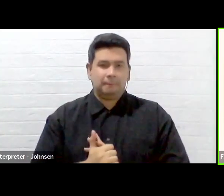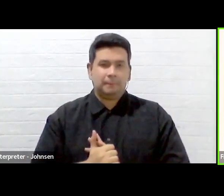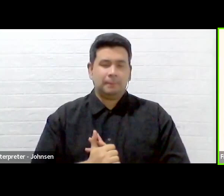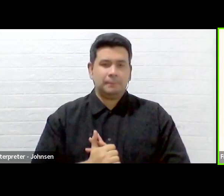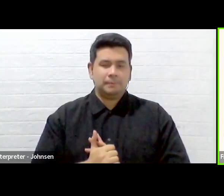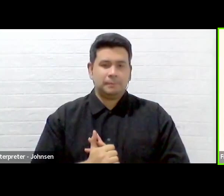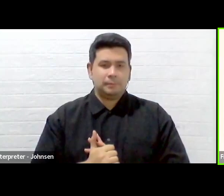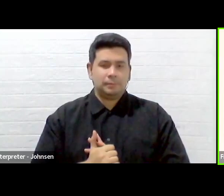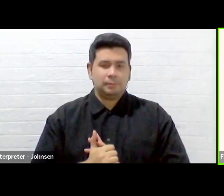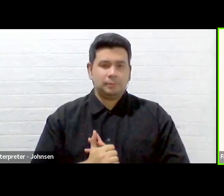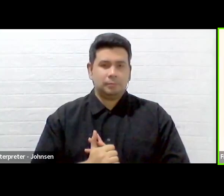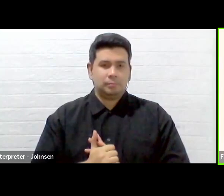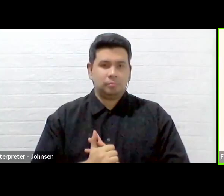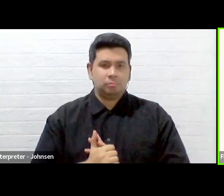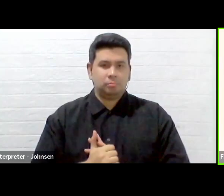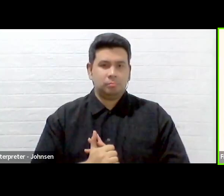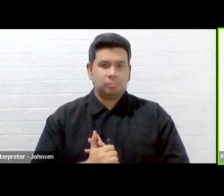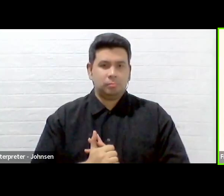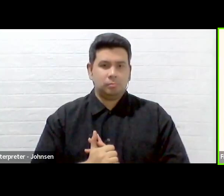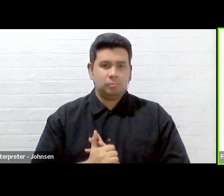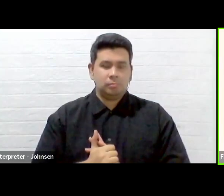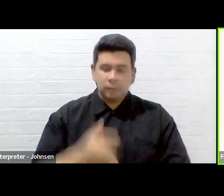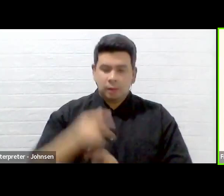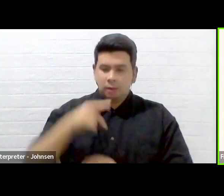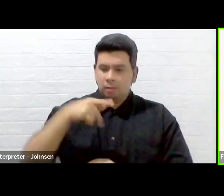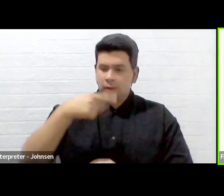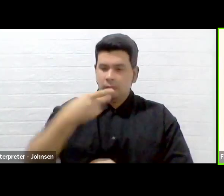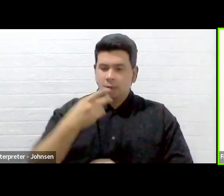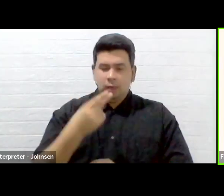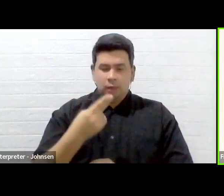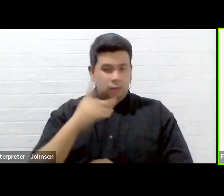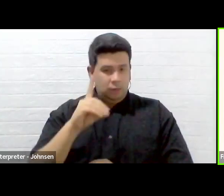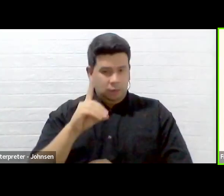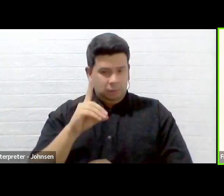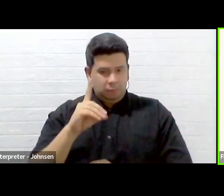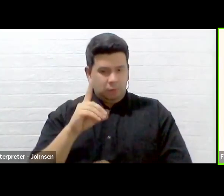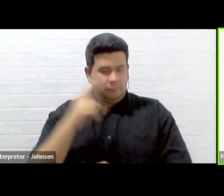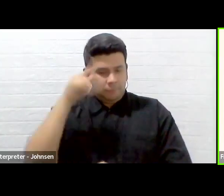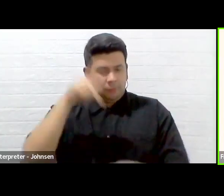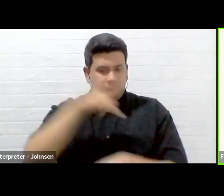studied for my PhD in Philippine Studies, I really